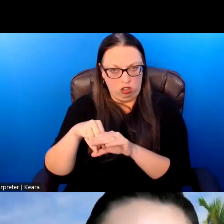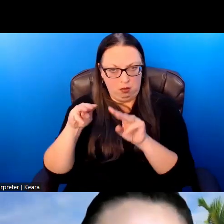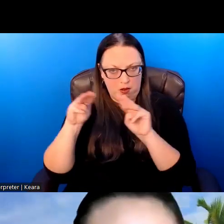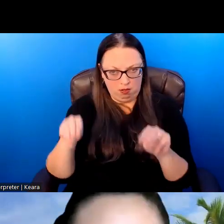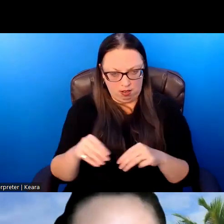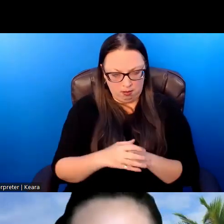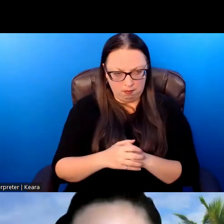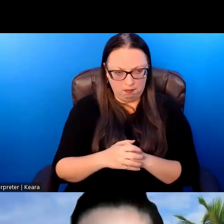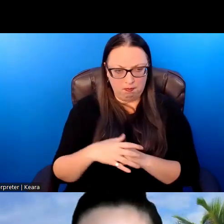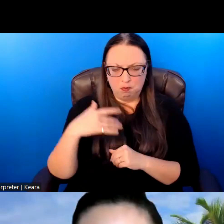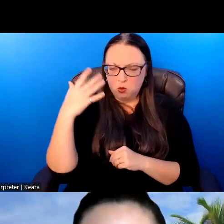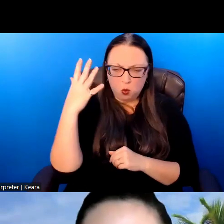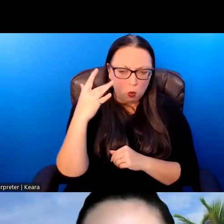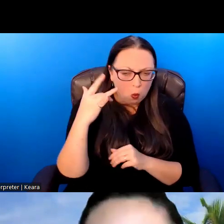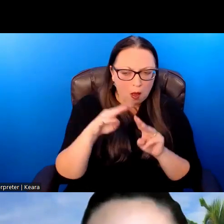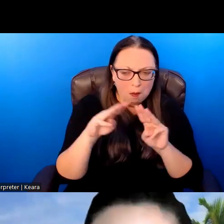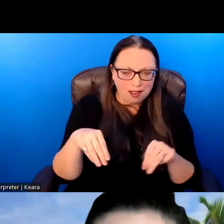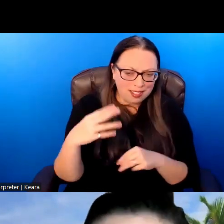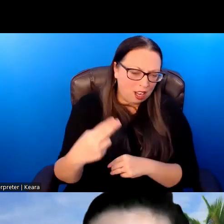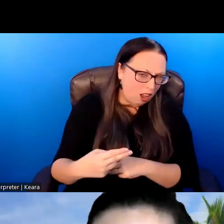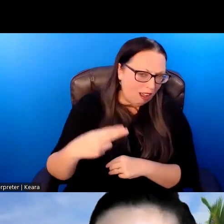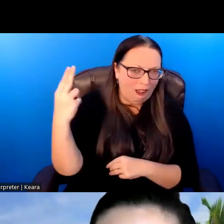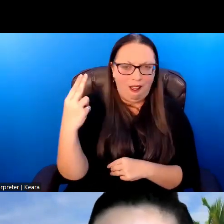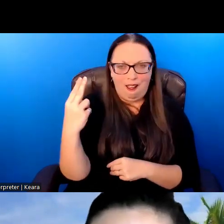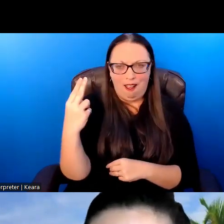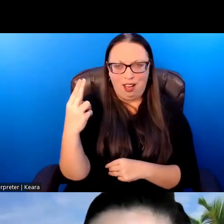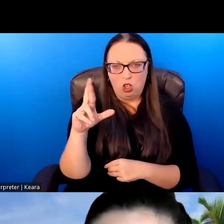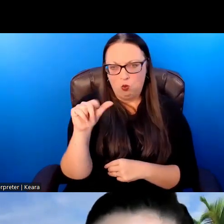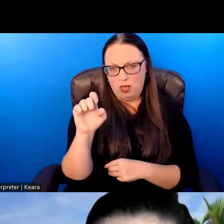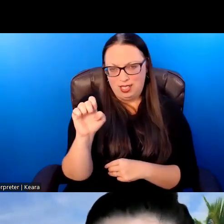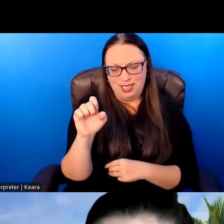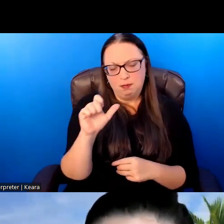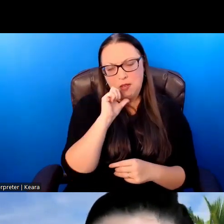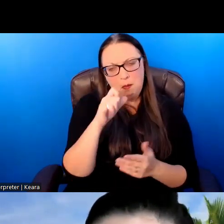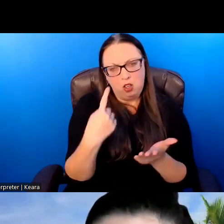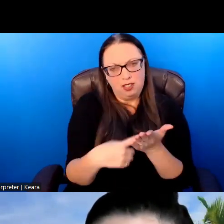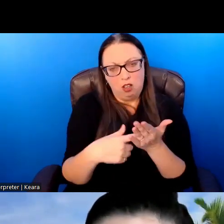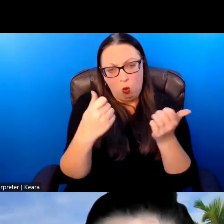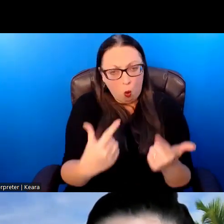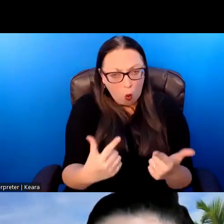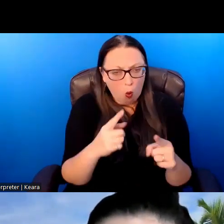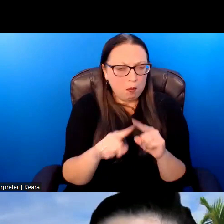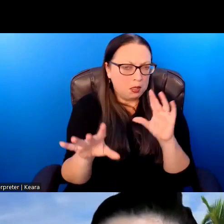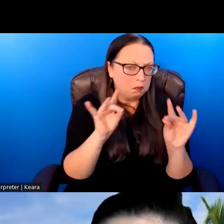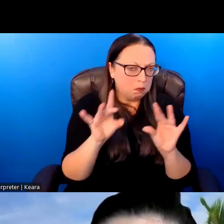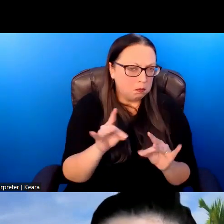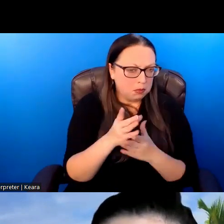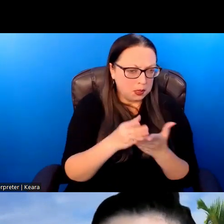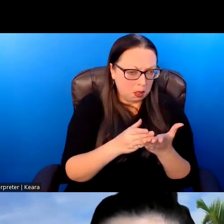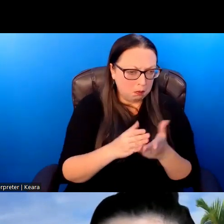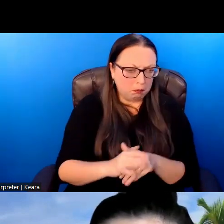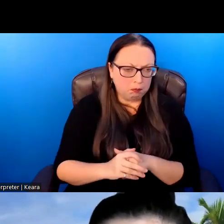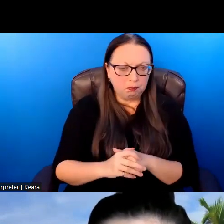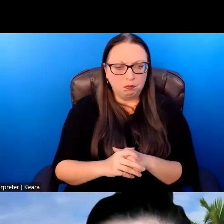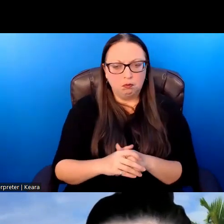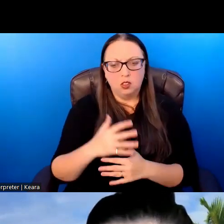So why does Montana have some of the higher suicide rates? I'm not going to go through all of these, but I'll go through some of them.